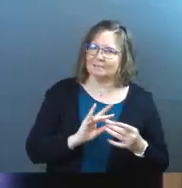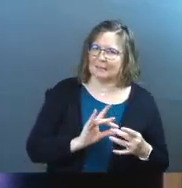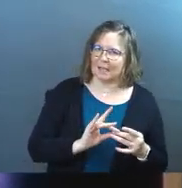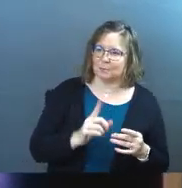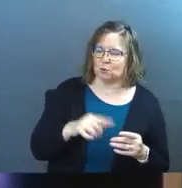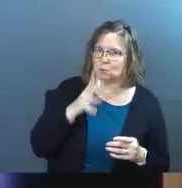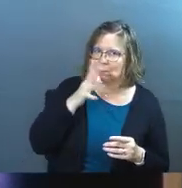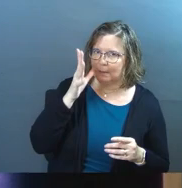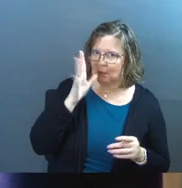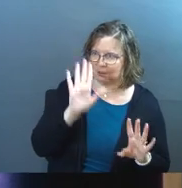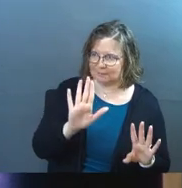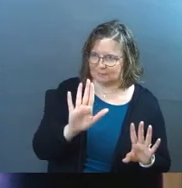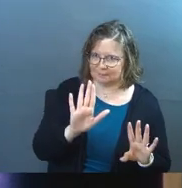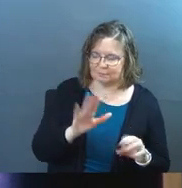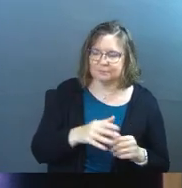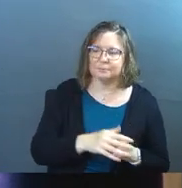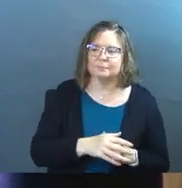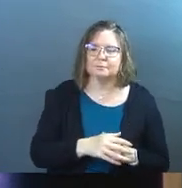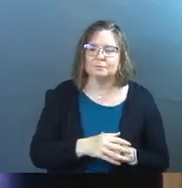toward you grandparents in the room.